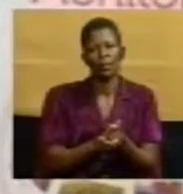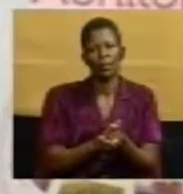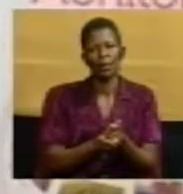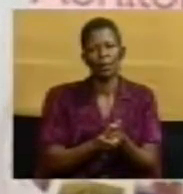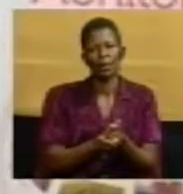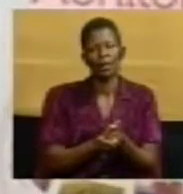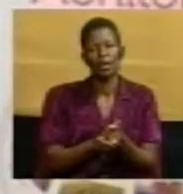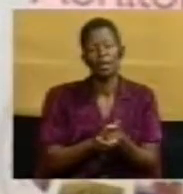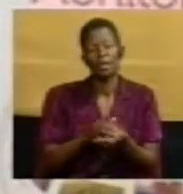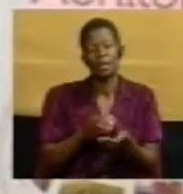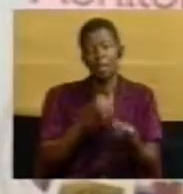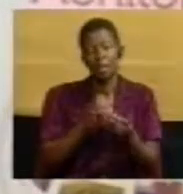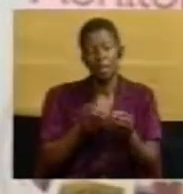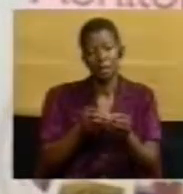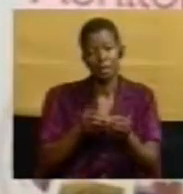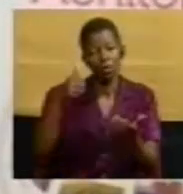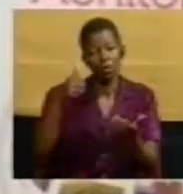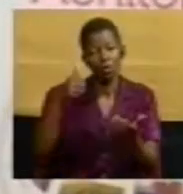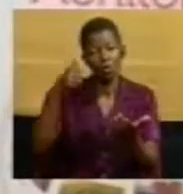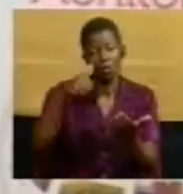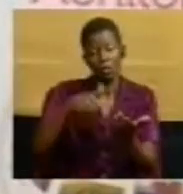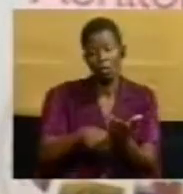do more borrowing from the central bank,